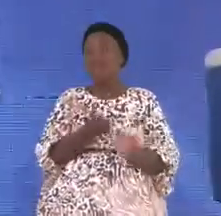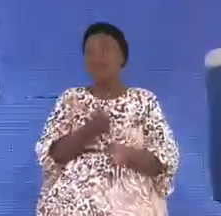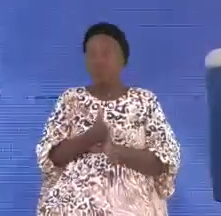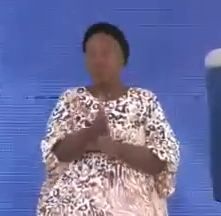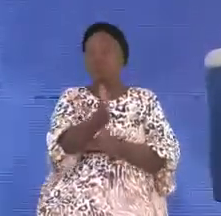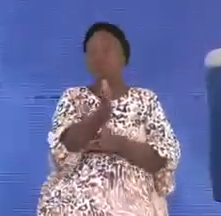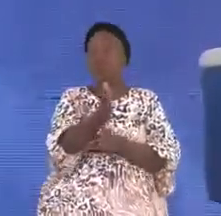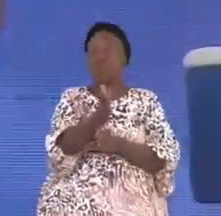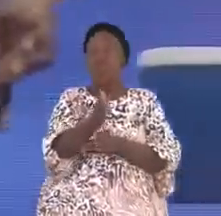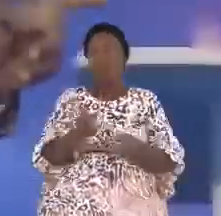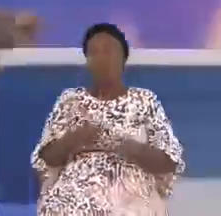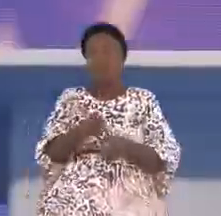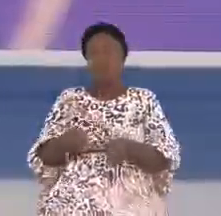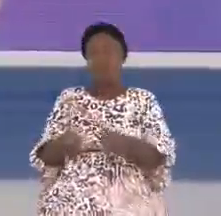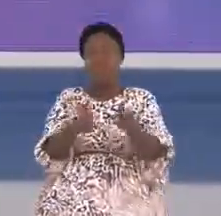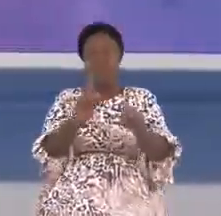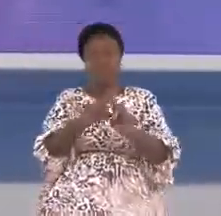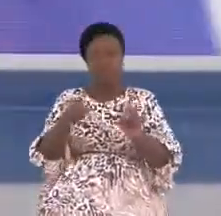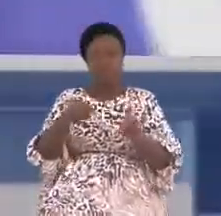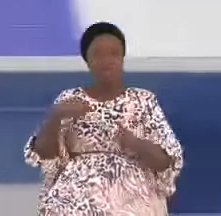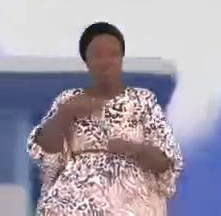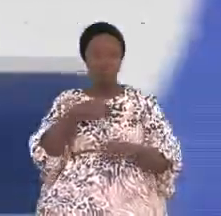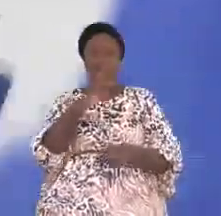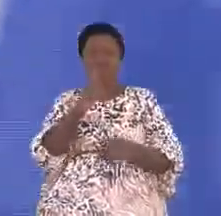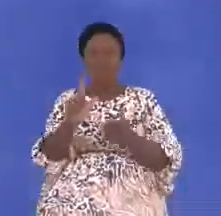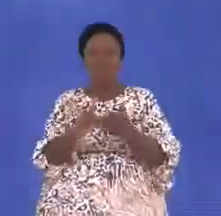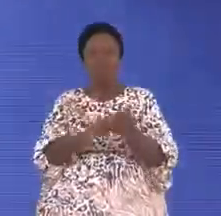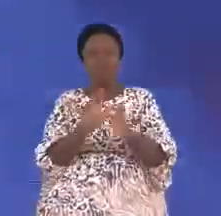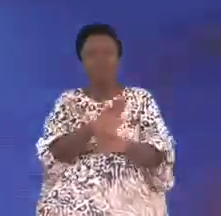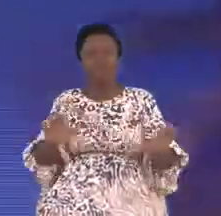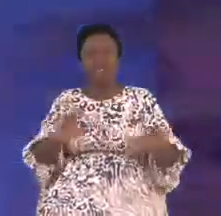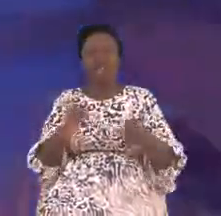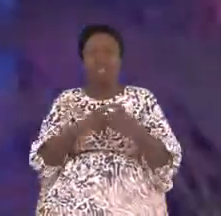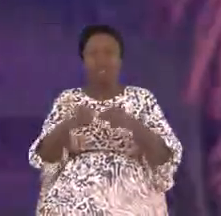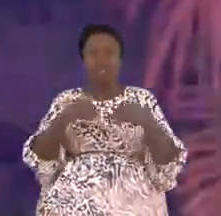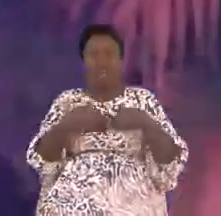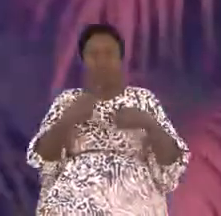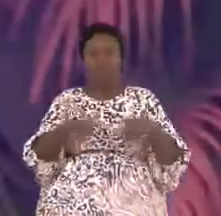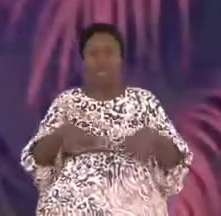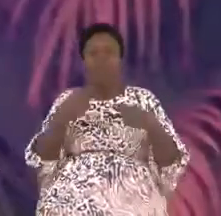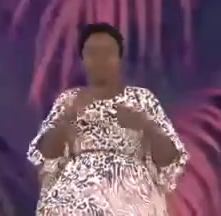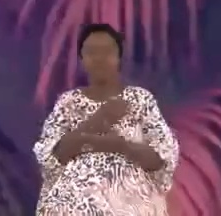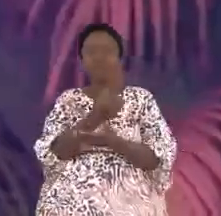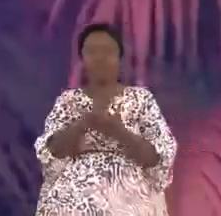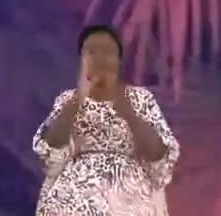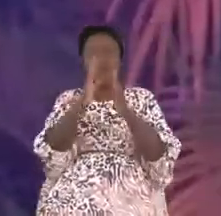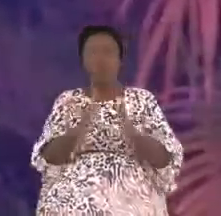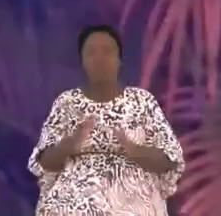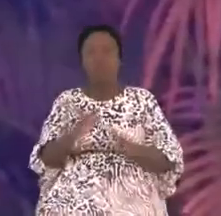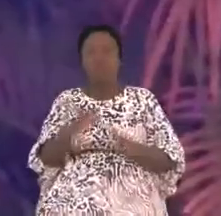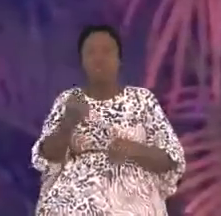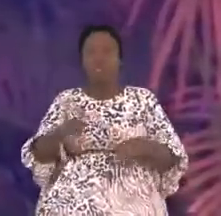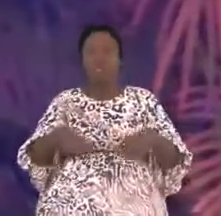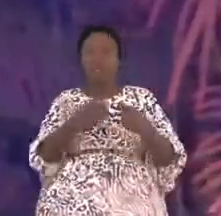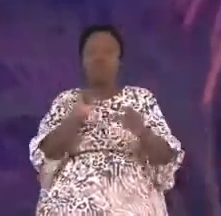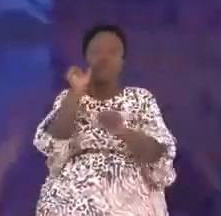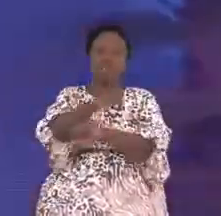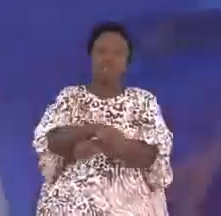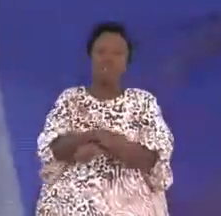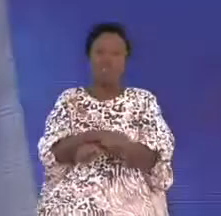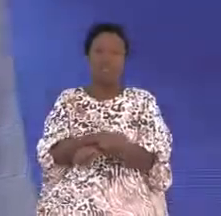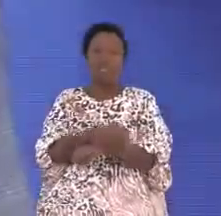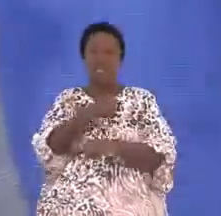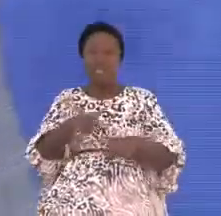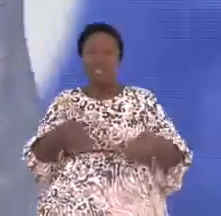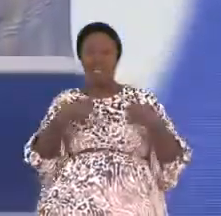lawless and because of that we had a life of failure a life of defeat a